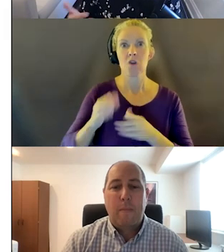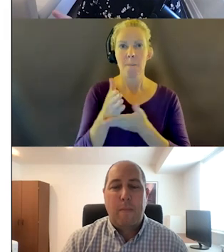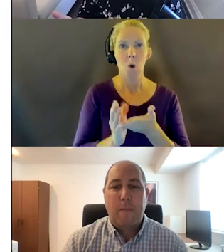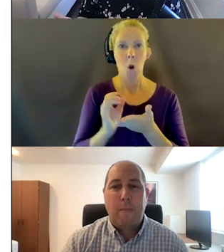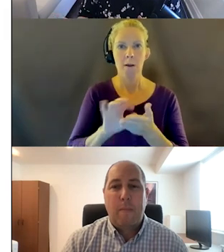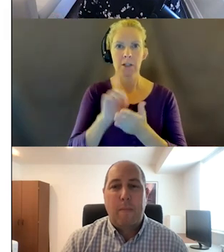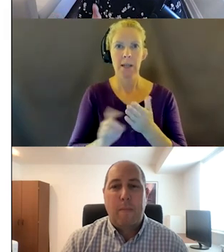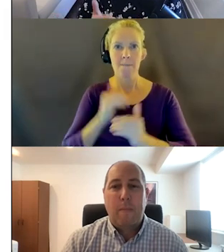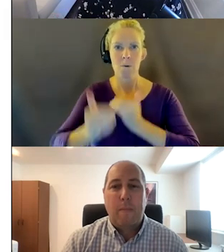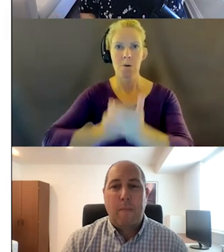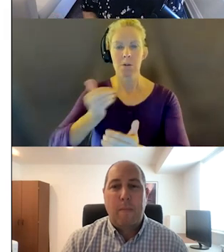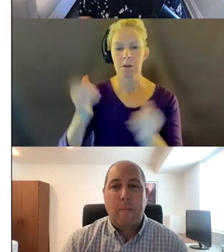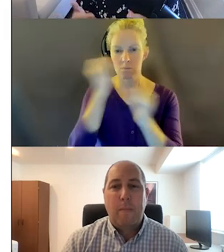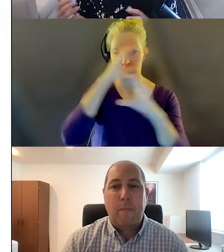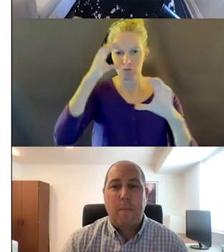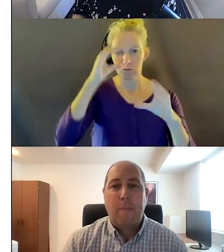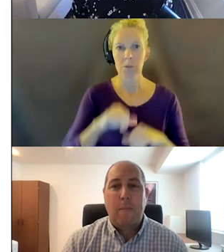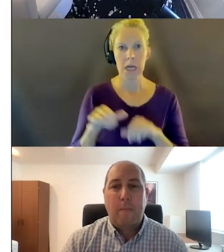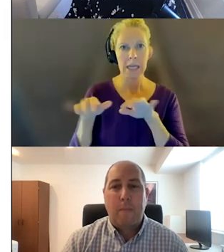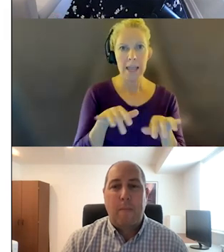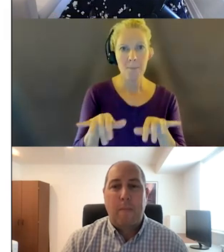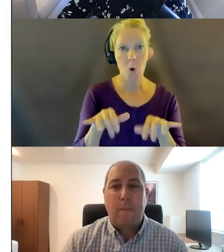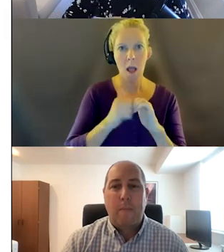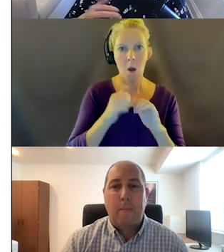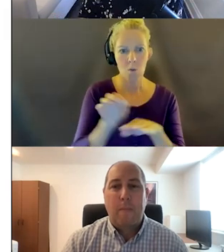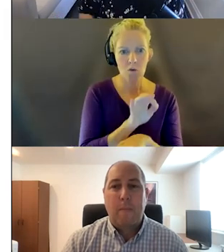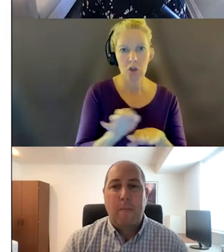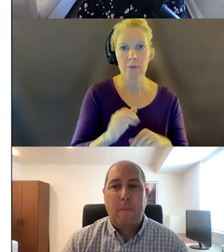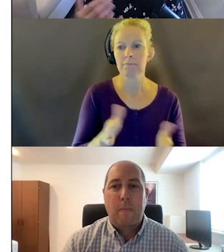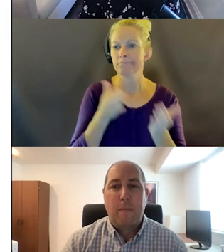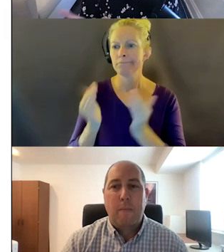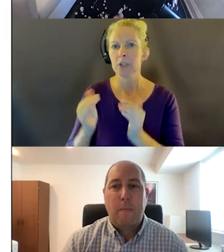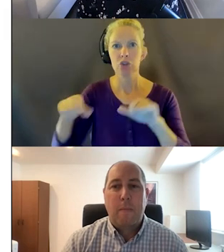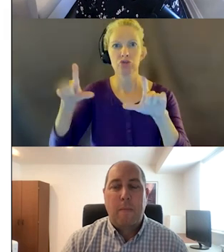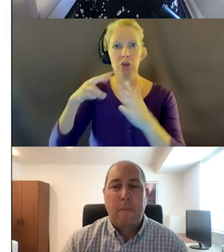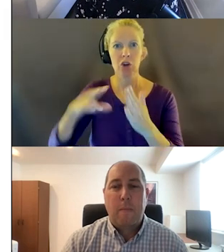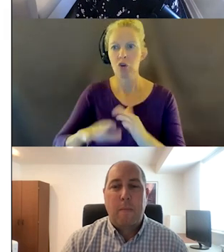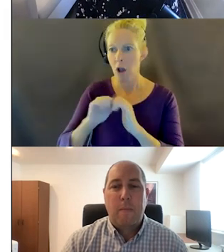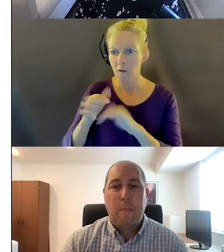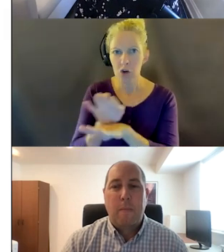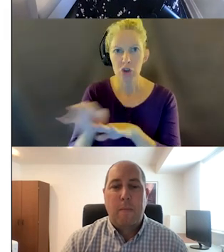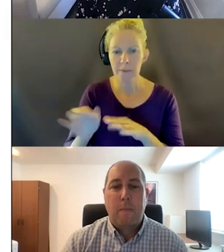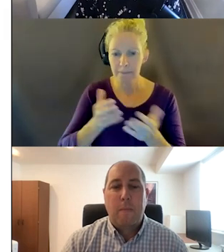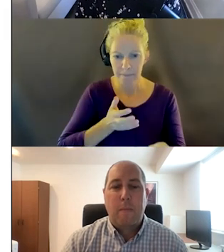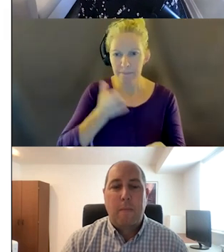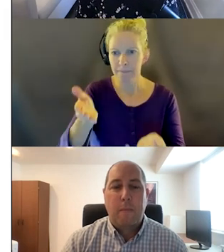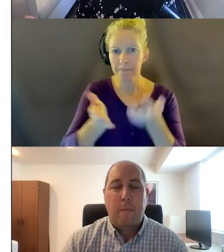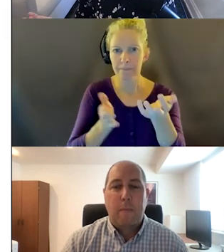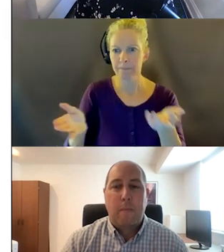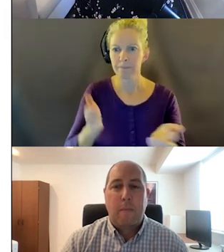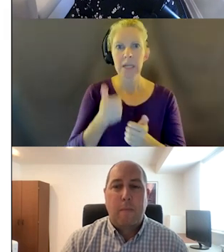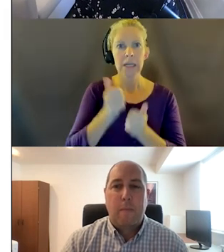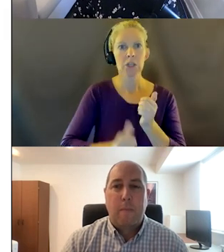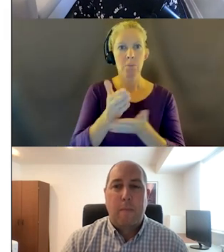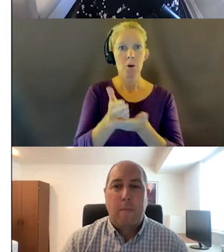through how is this actually going to work with keyboard? How is it going to work with the screen reader? Am I ensuring I have all of the states, all of these principles that I was talking to you about today? And I started